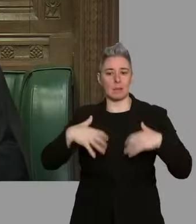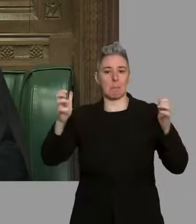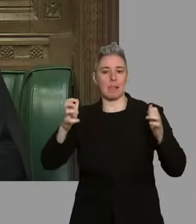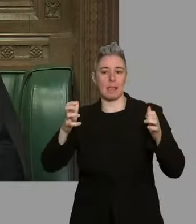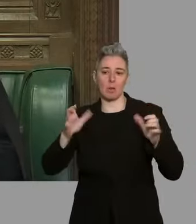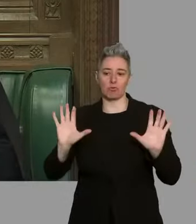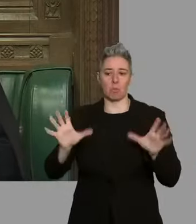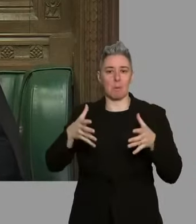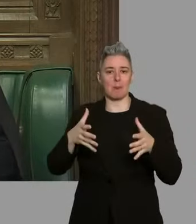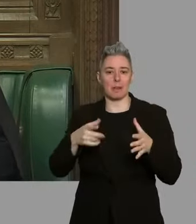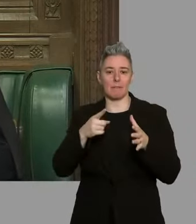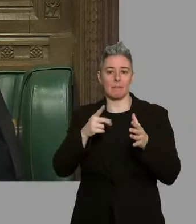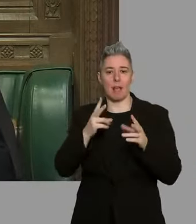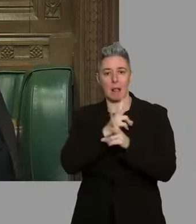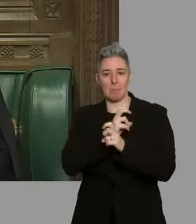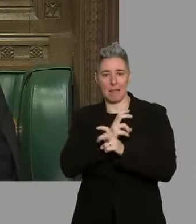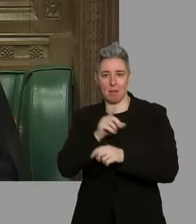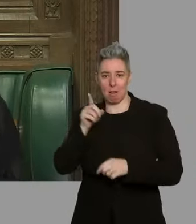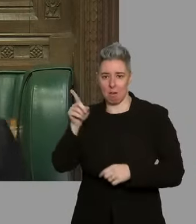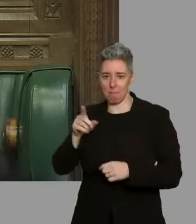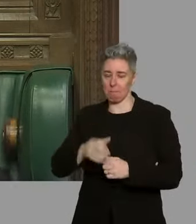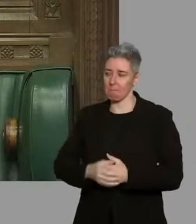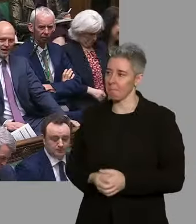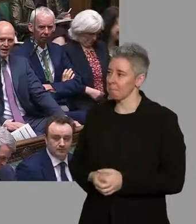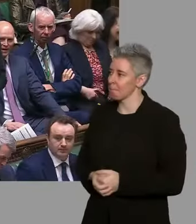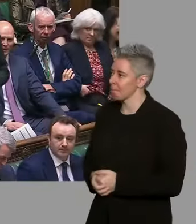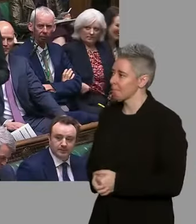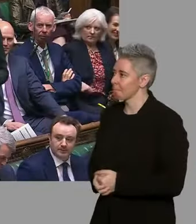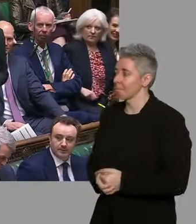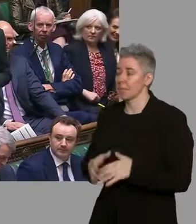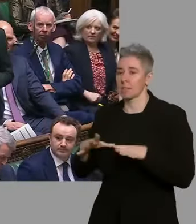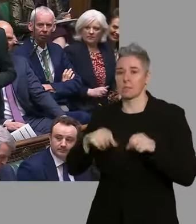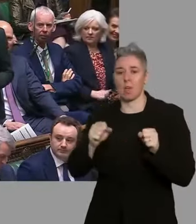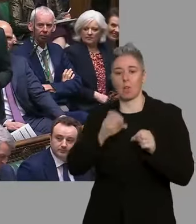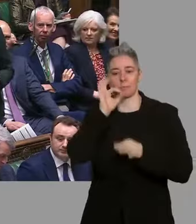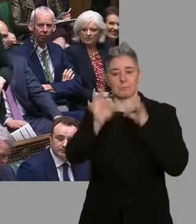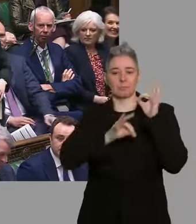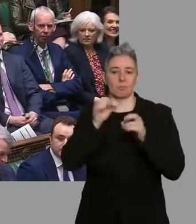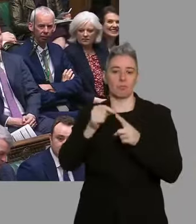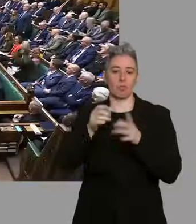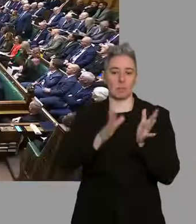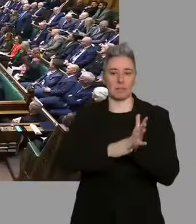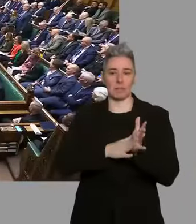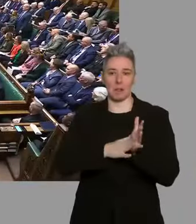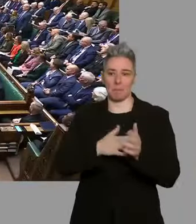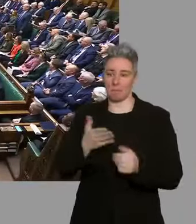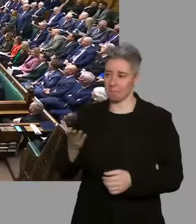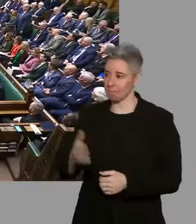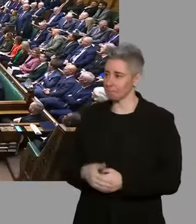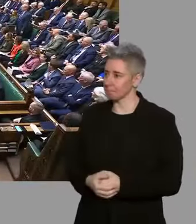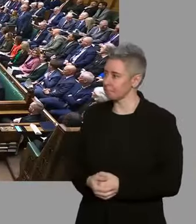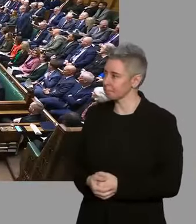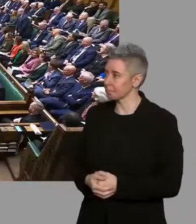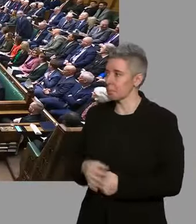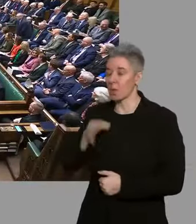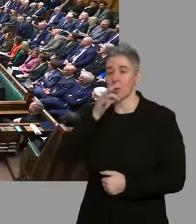Let us start with questions to Prime Minister Joshua Reynolds. Question 1, Mr Speaker. Prime